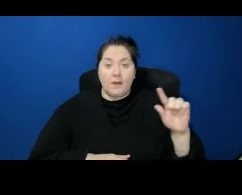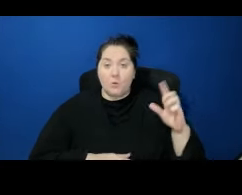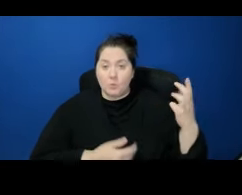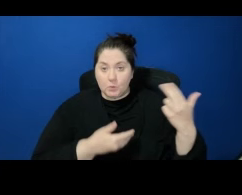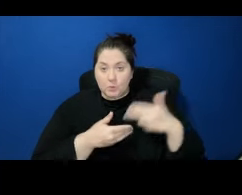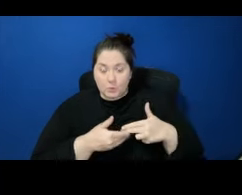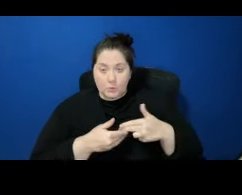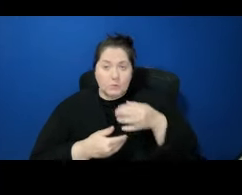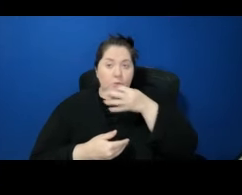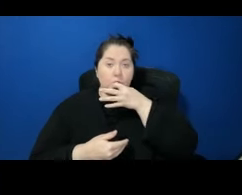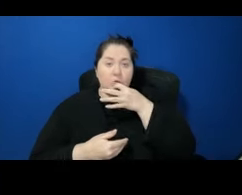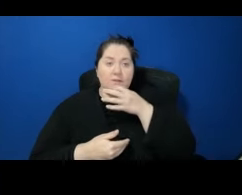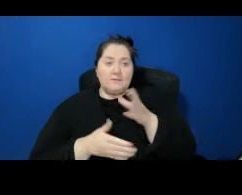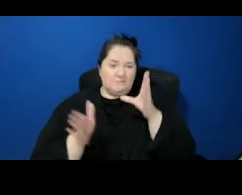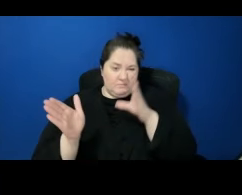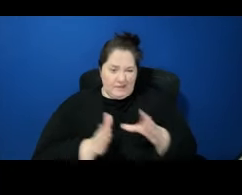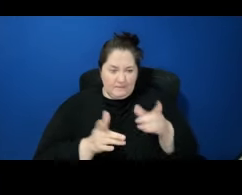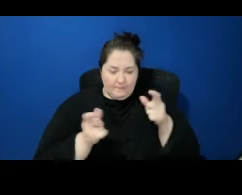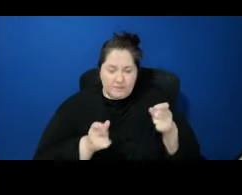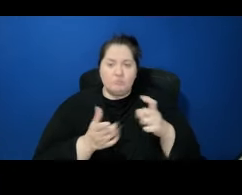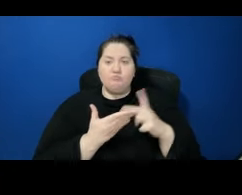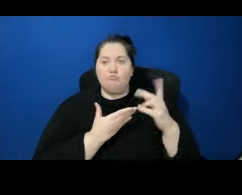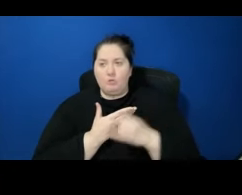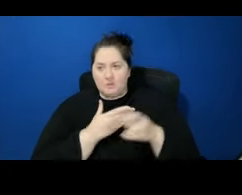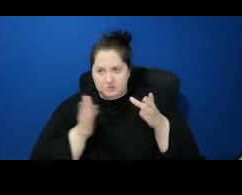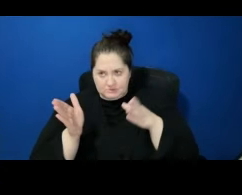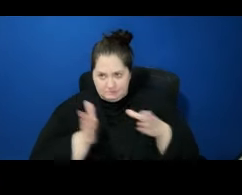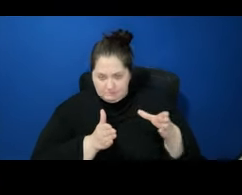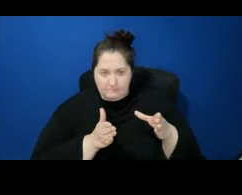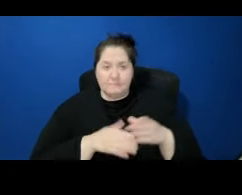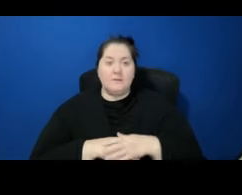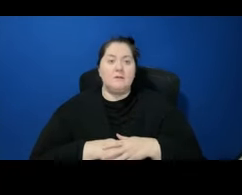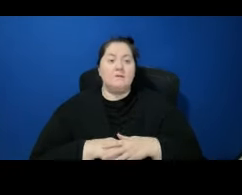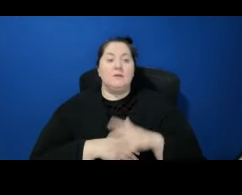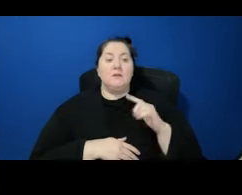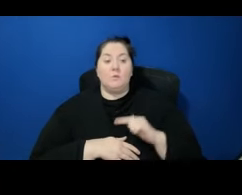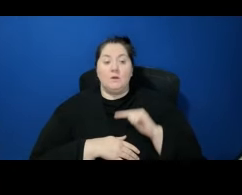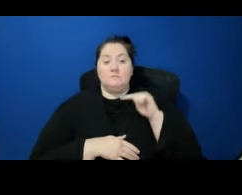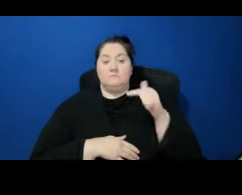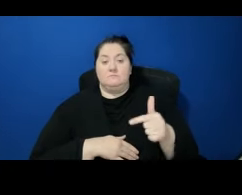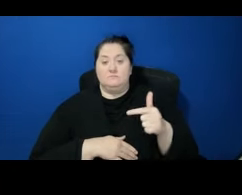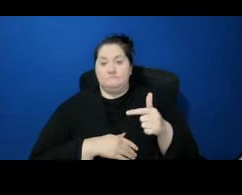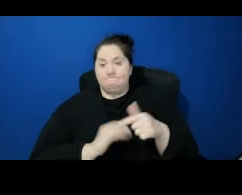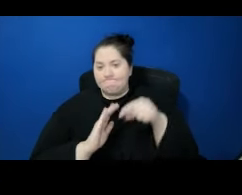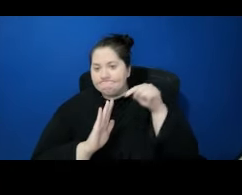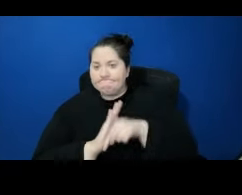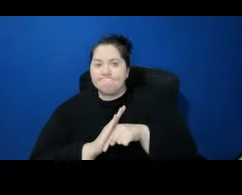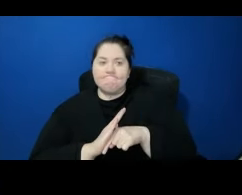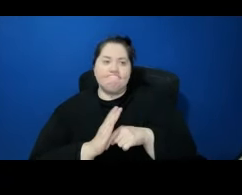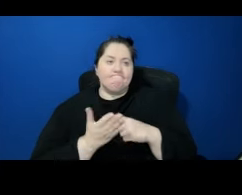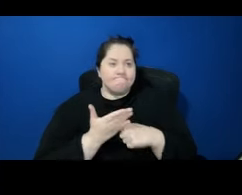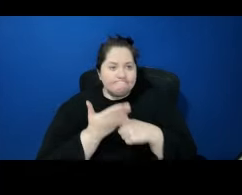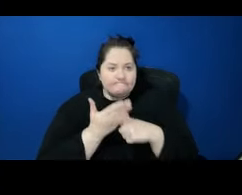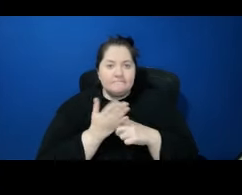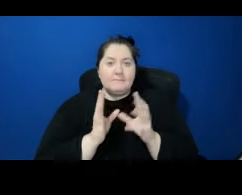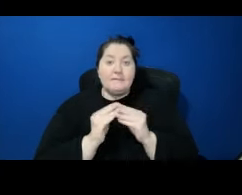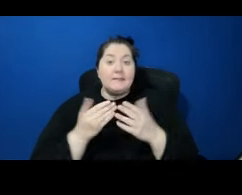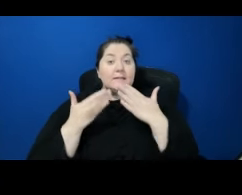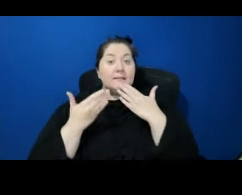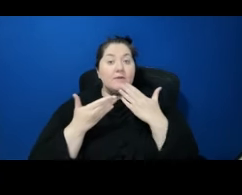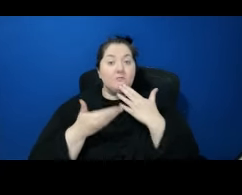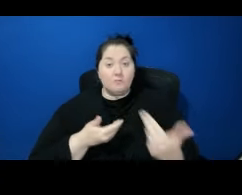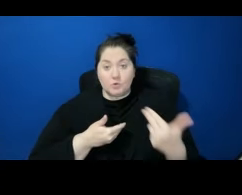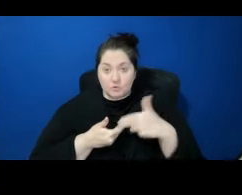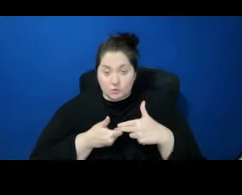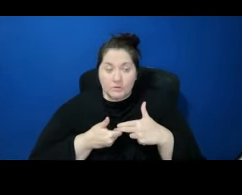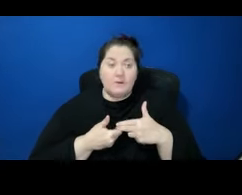planning manager and the project manager for the comp plan. I'll hand it over to him as we get into the heart of the meeting. Thank you all for being here tonight